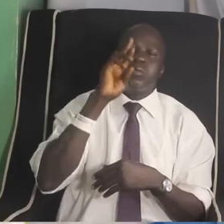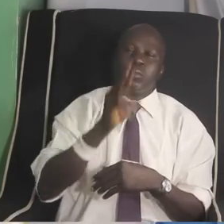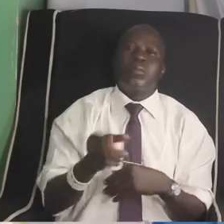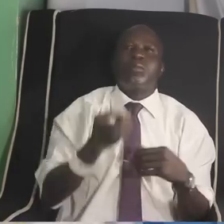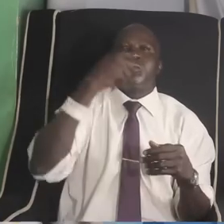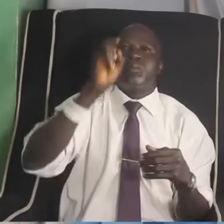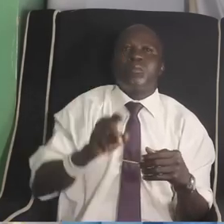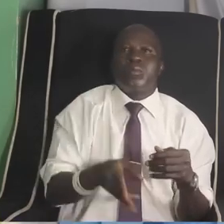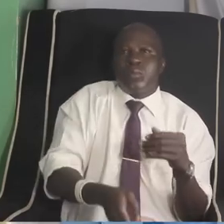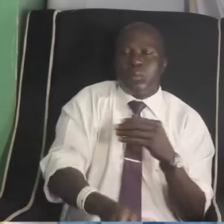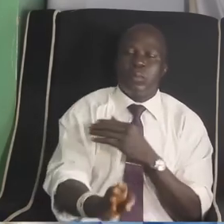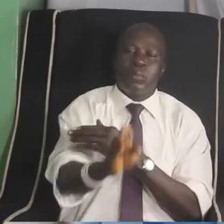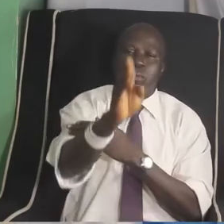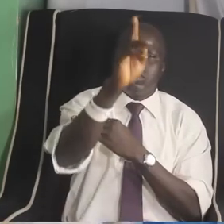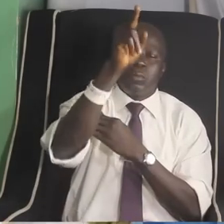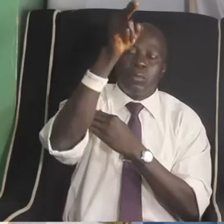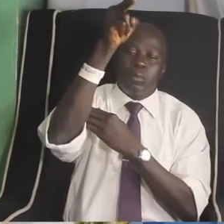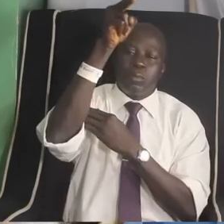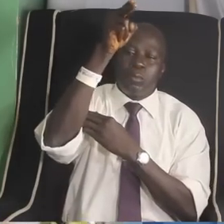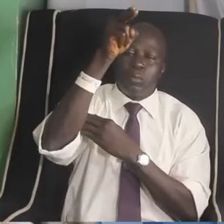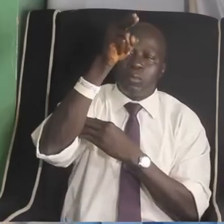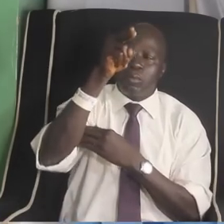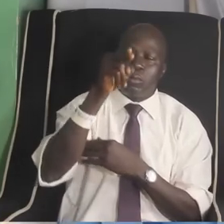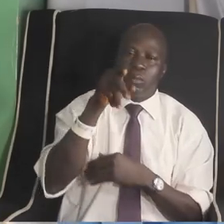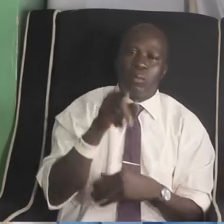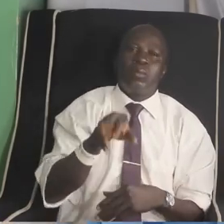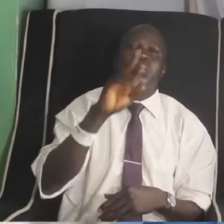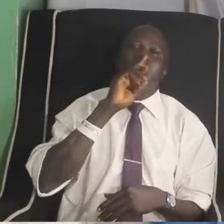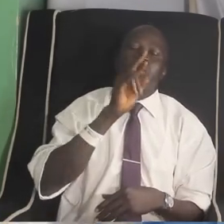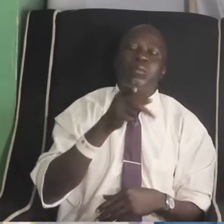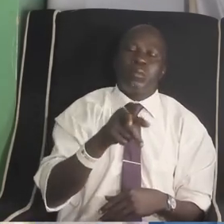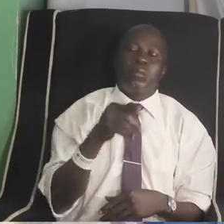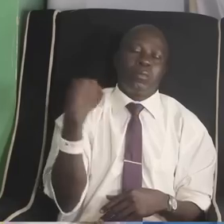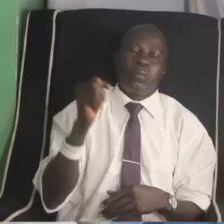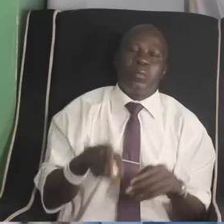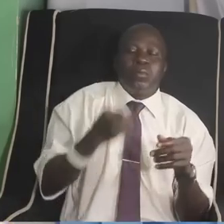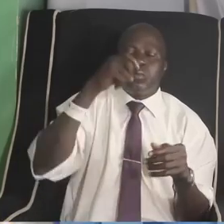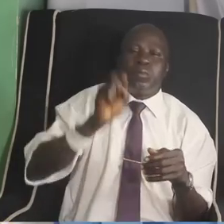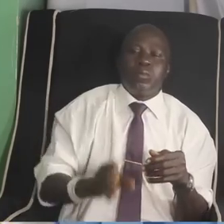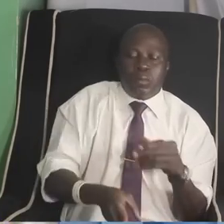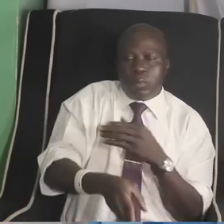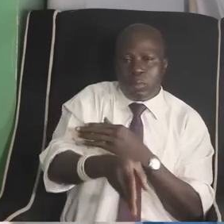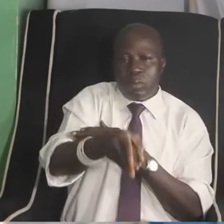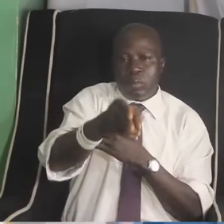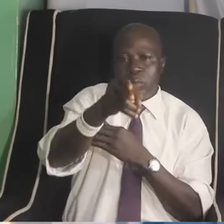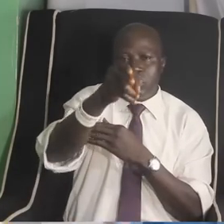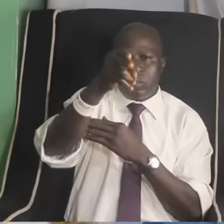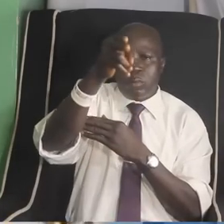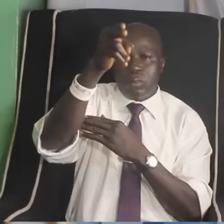high. You are the most high God. That's a lie. You are the most high.